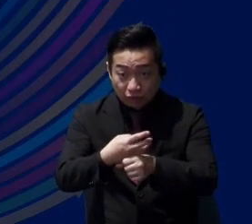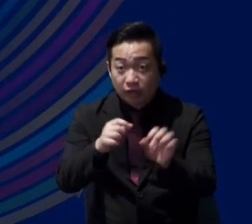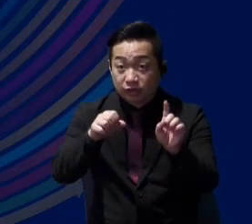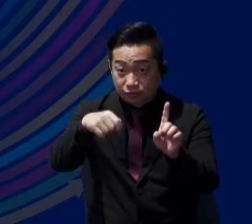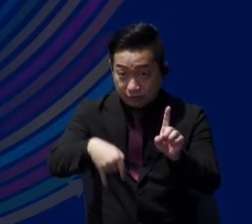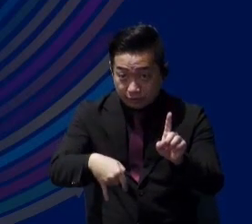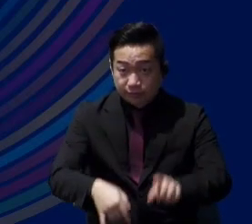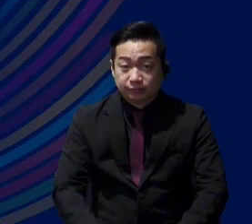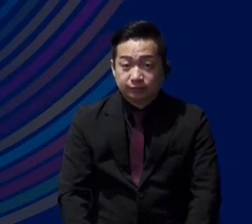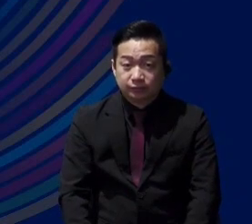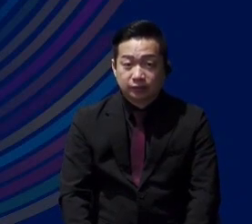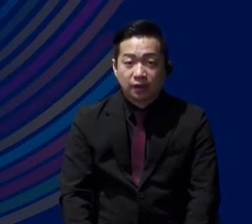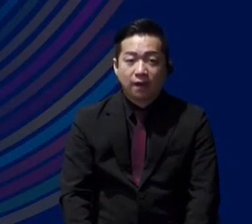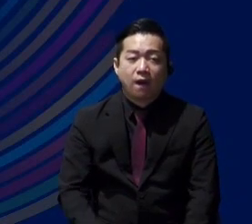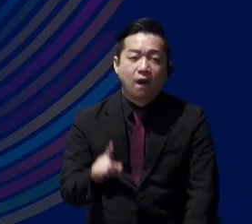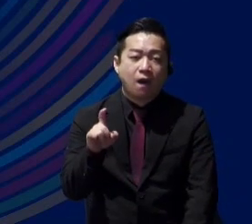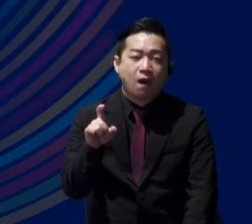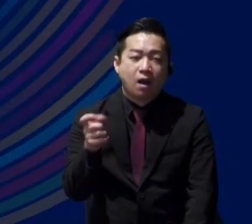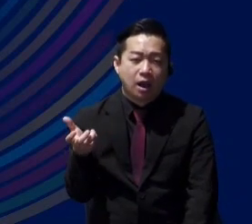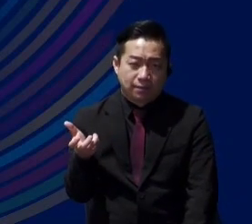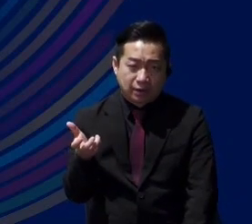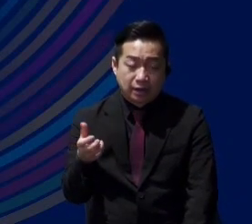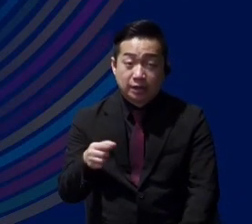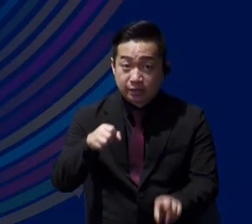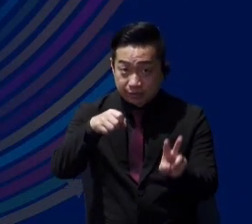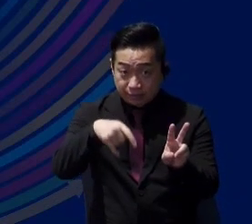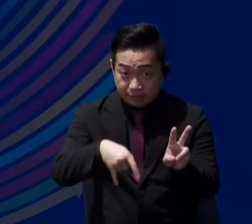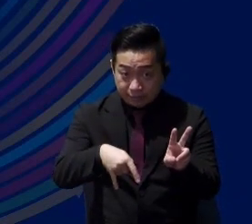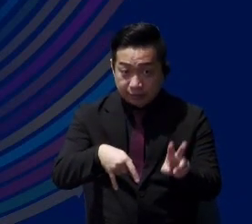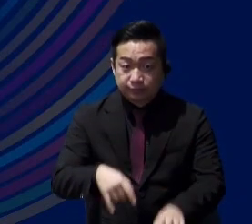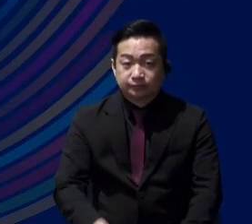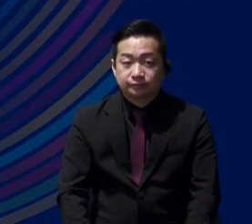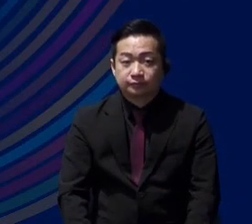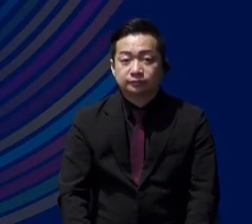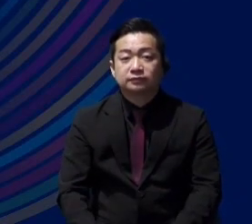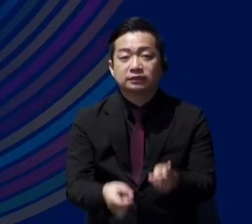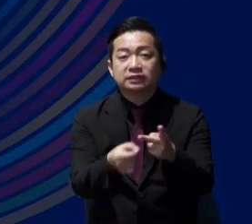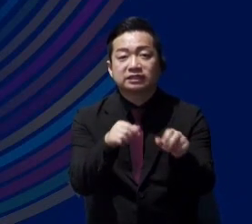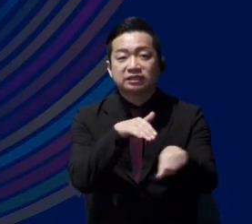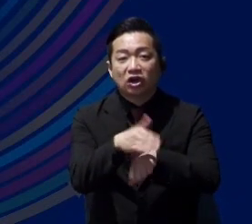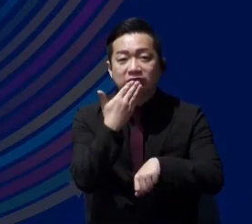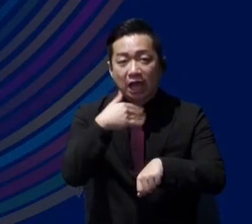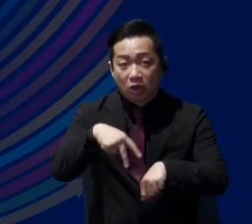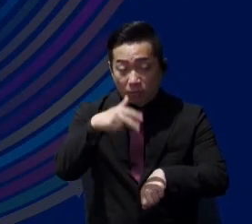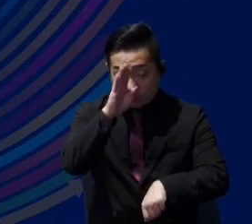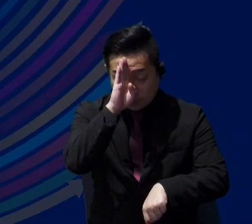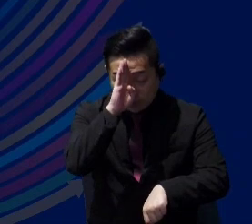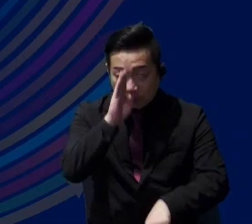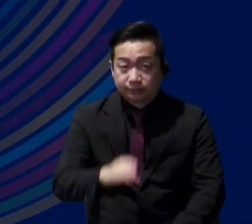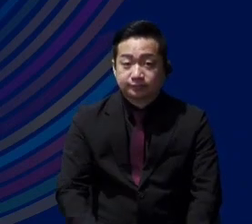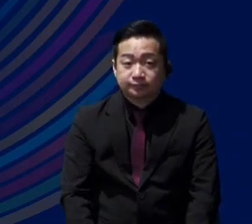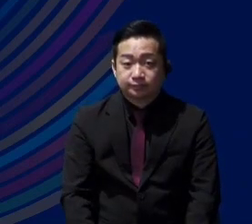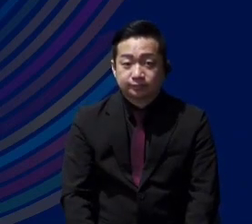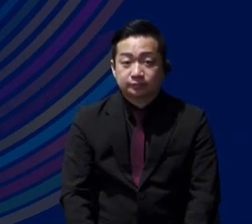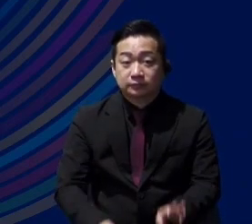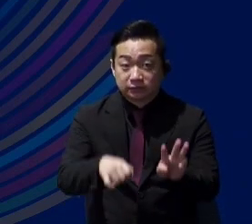Okay, and if you look to the comparison between these three countries, there is